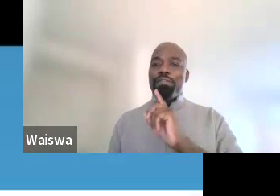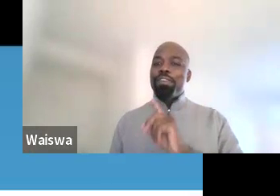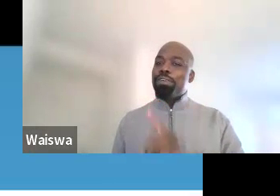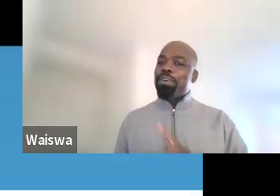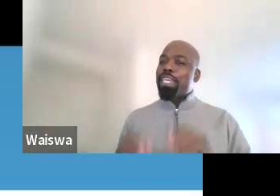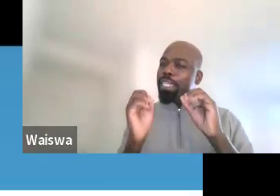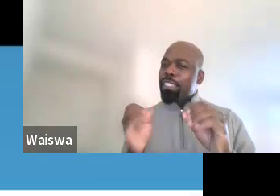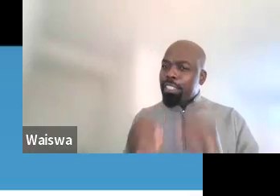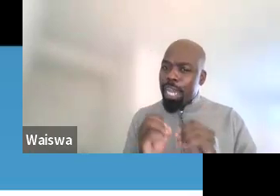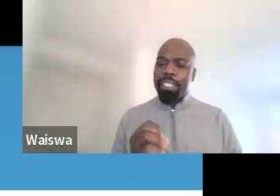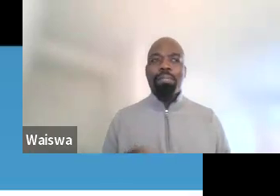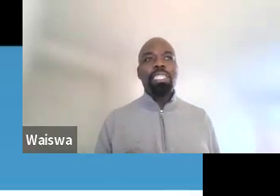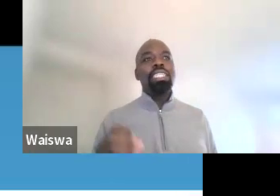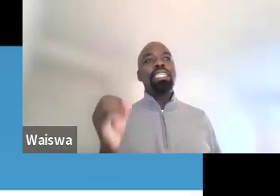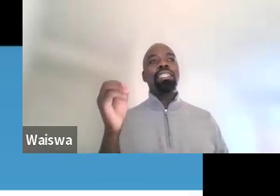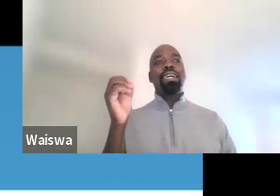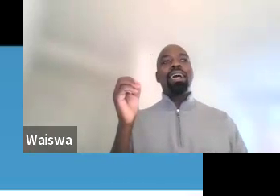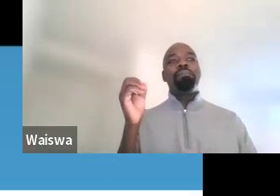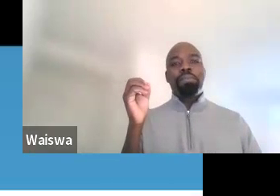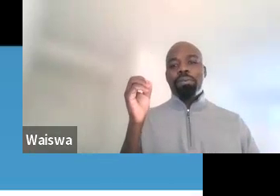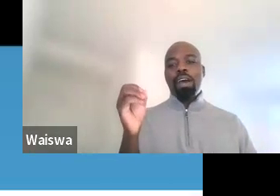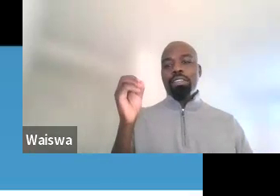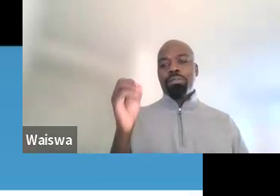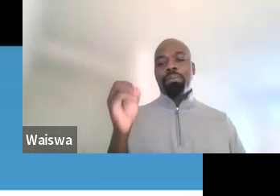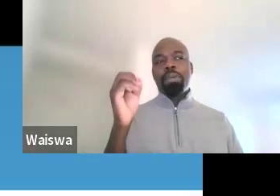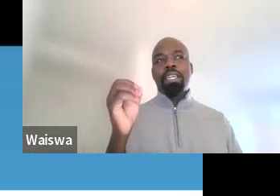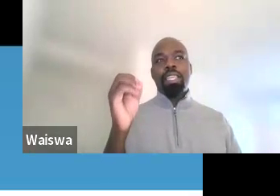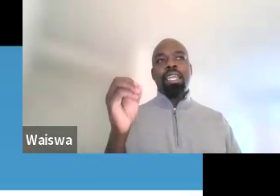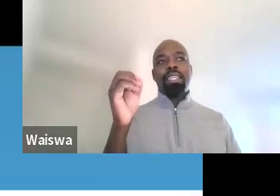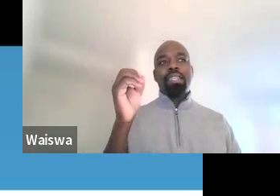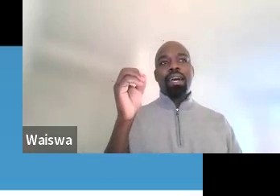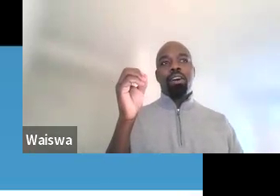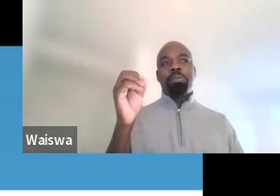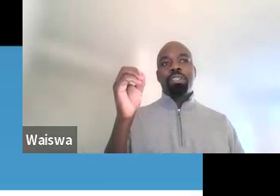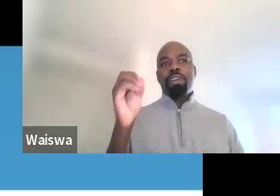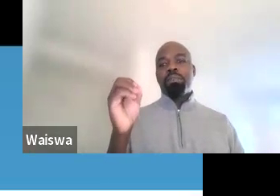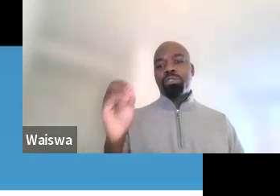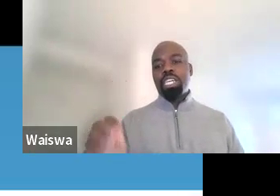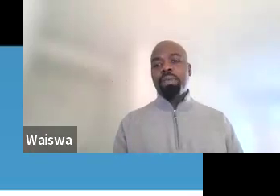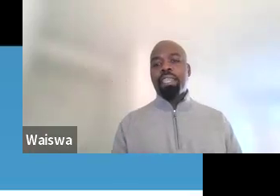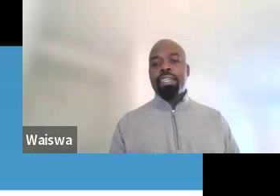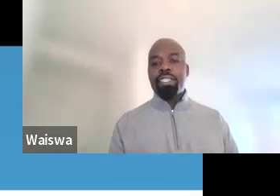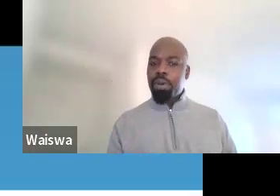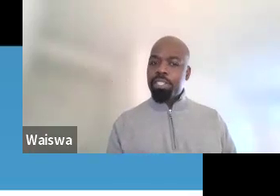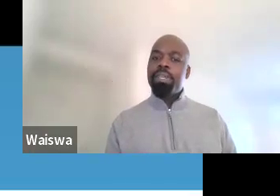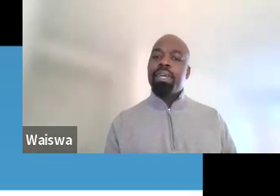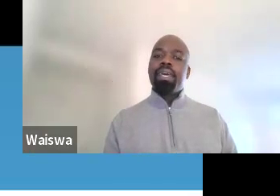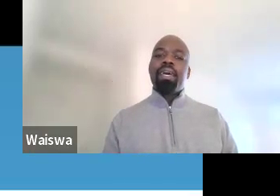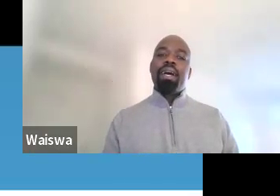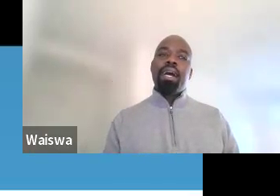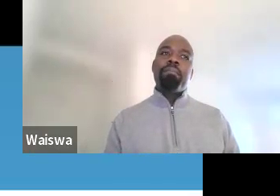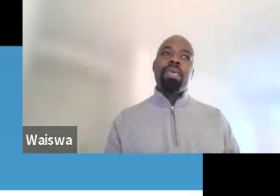even if you don't exactly mean it, you want to make that option available to them in case they want